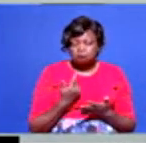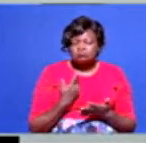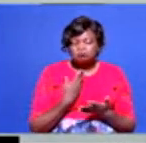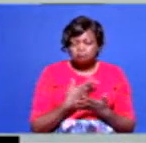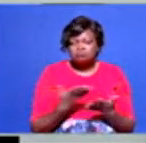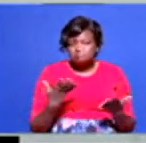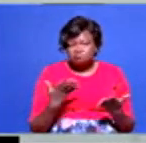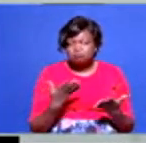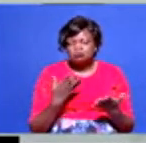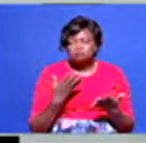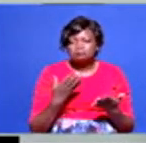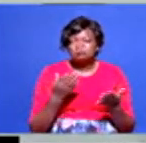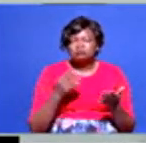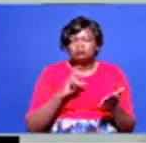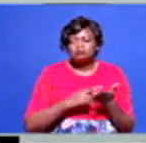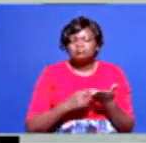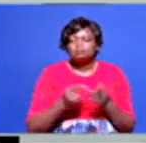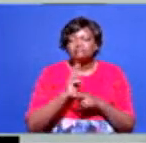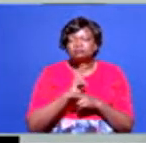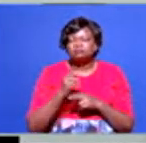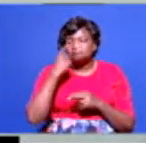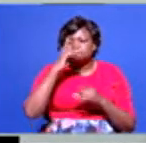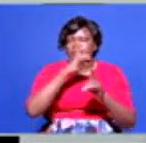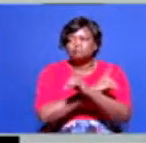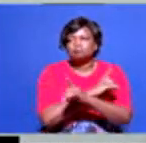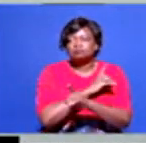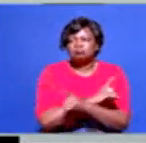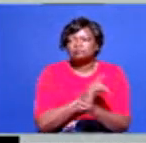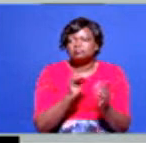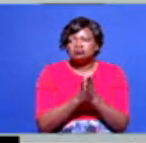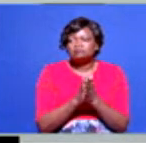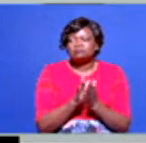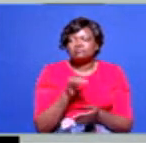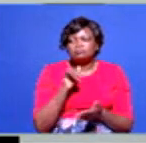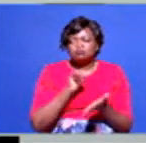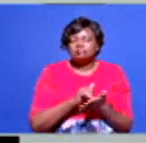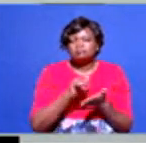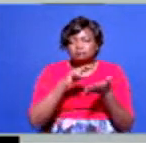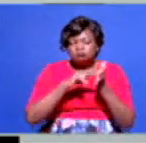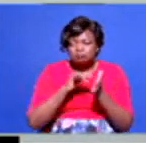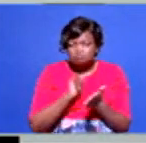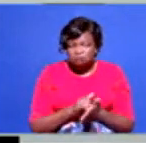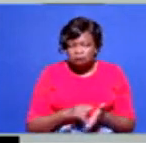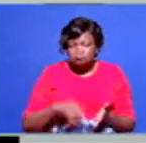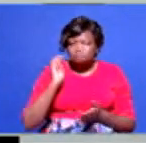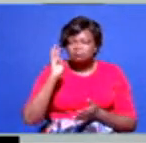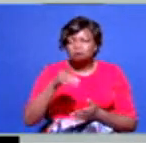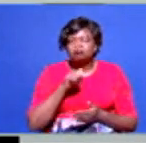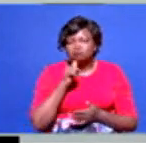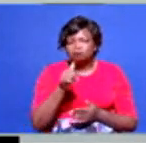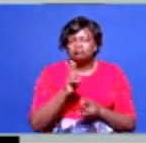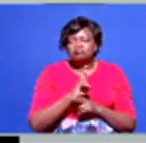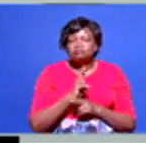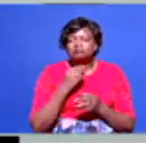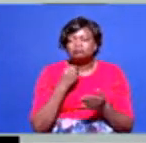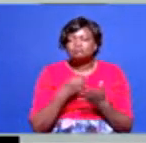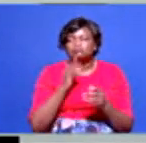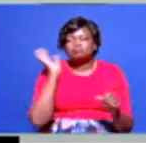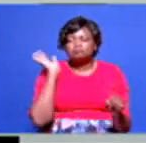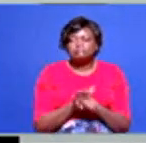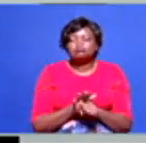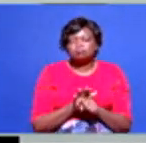towards expenditures for defense. And thus this means that we will not be spending as much as we would like